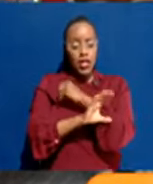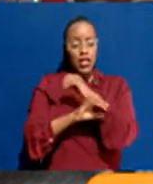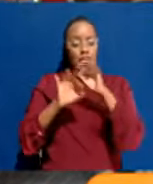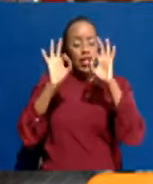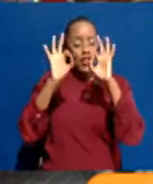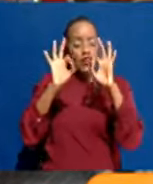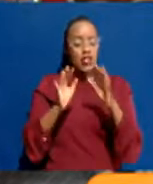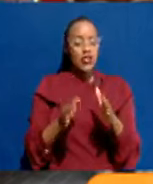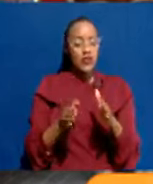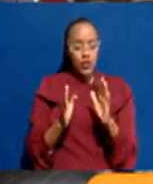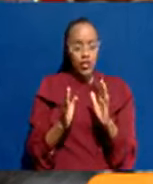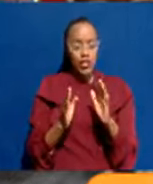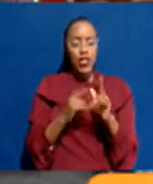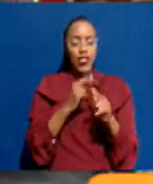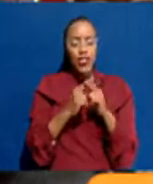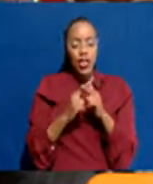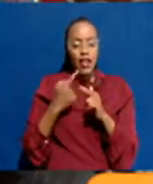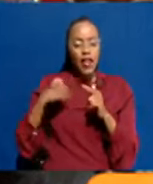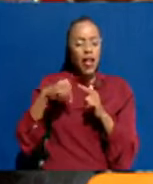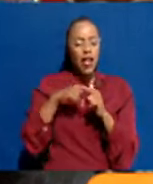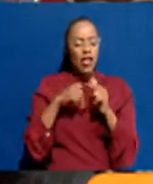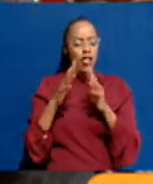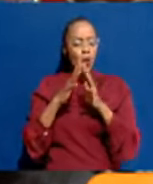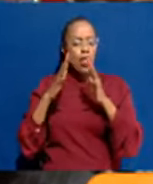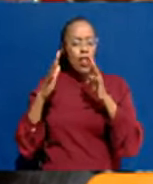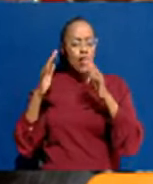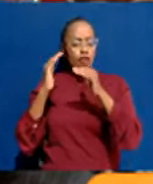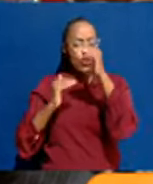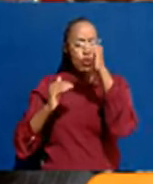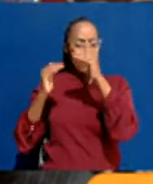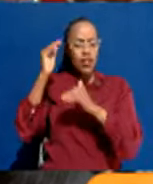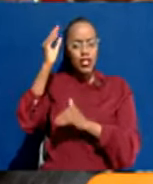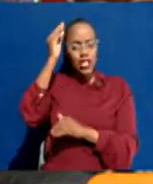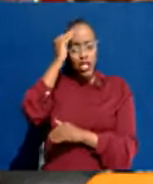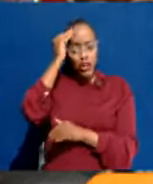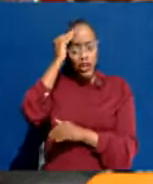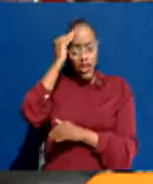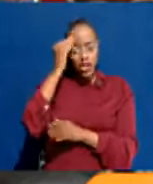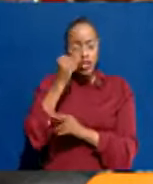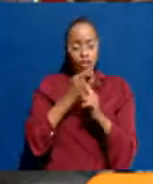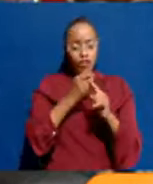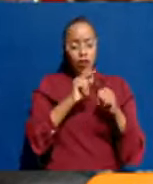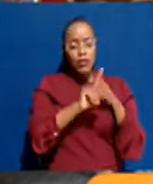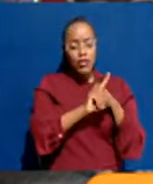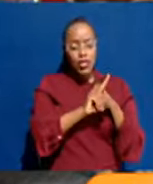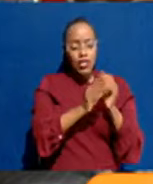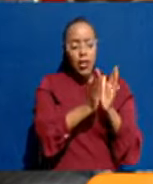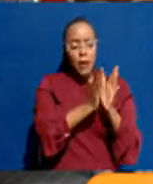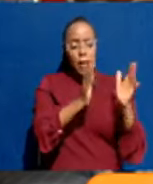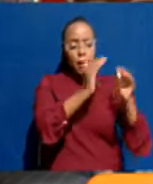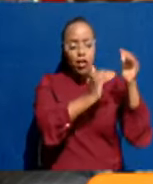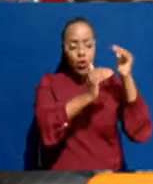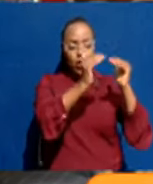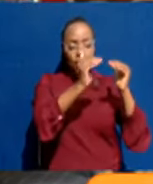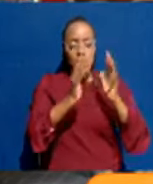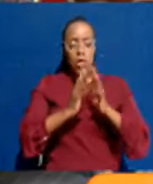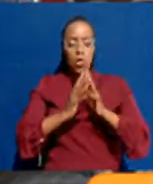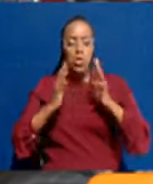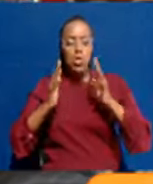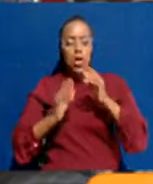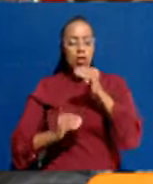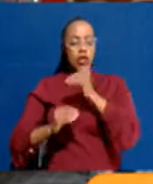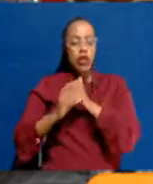effectively. And then we expanded university education from 6 public universities